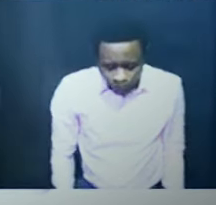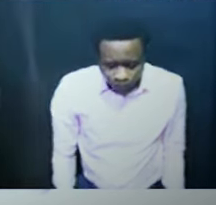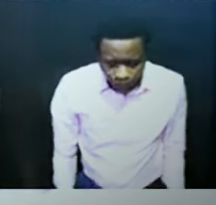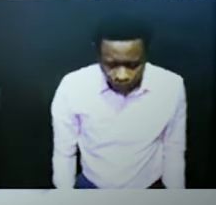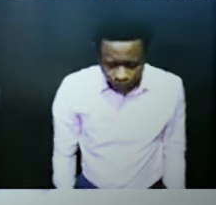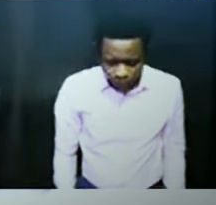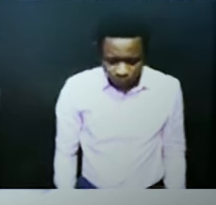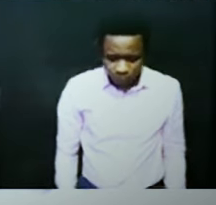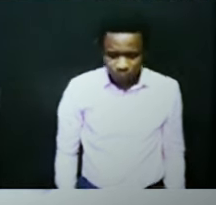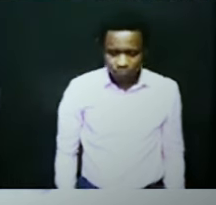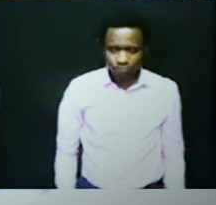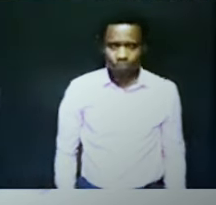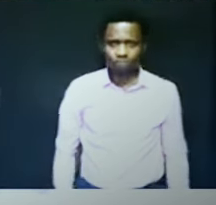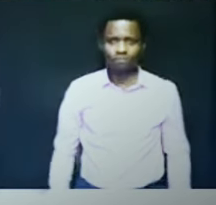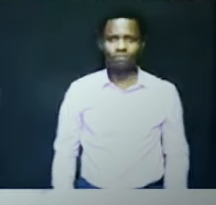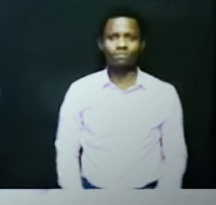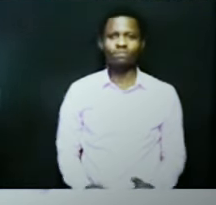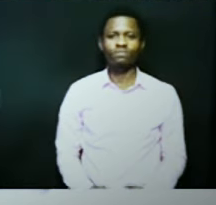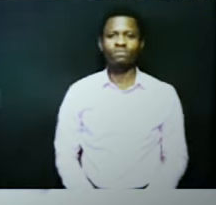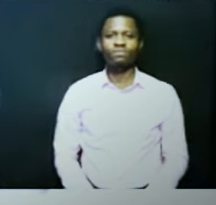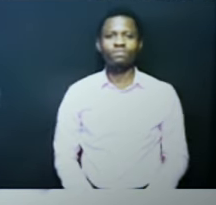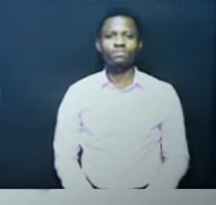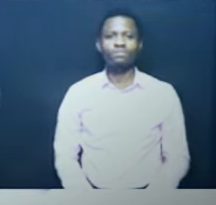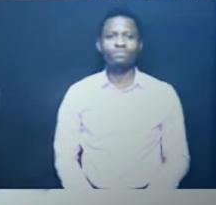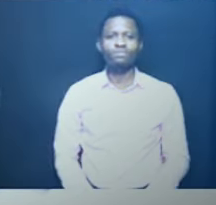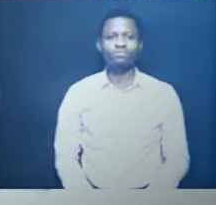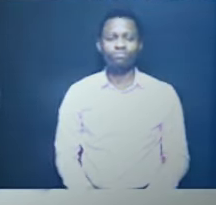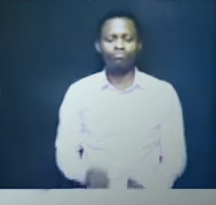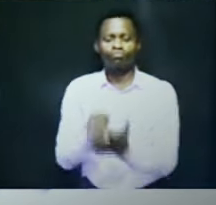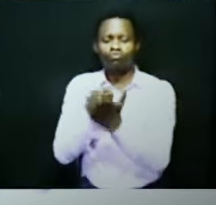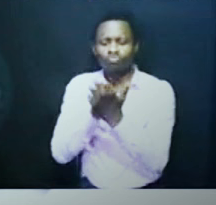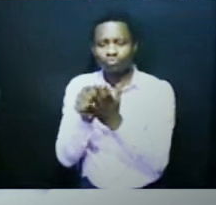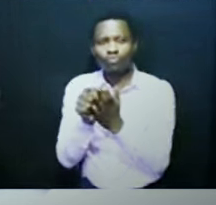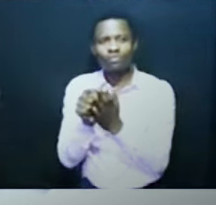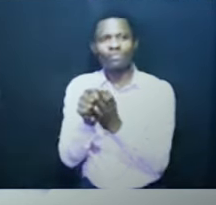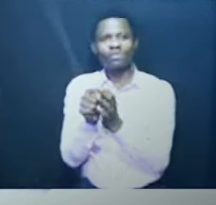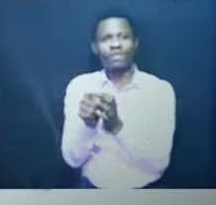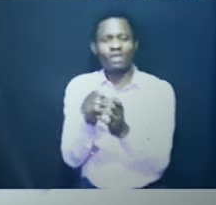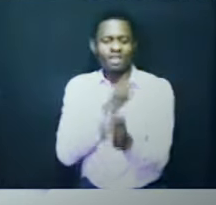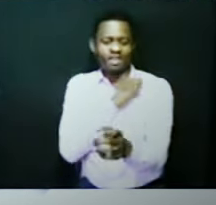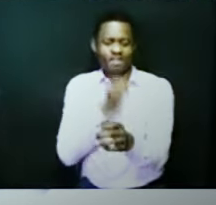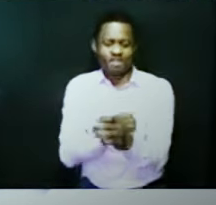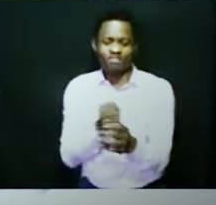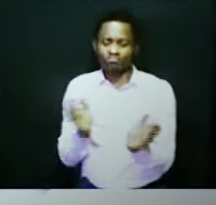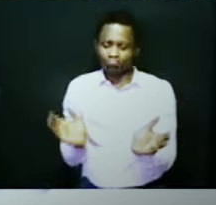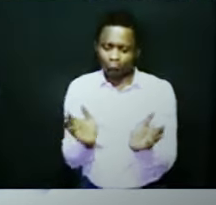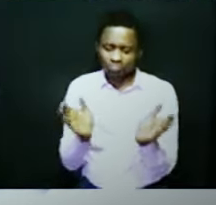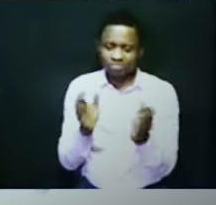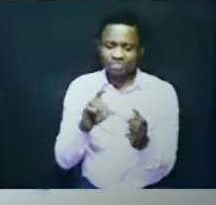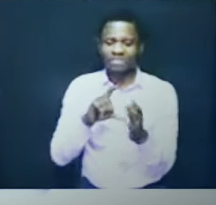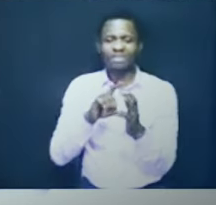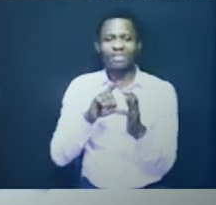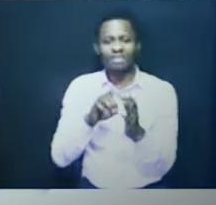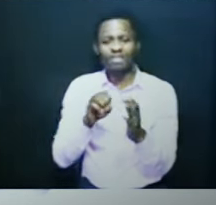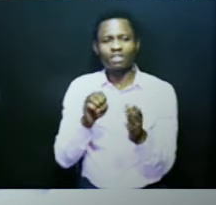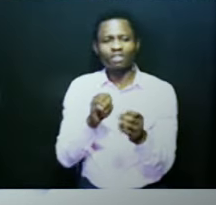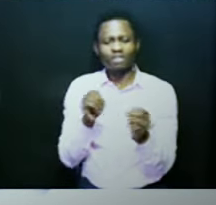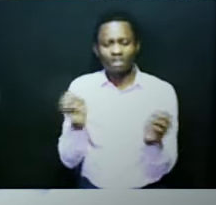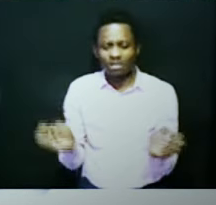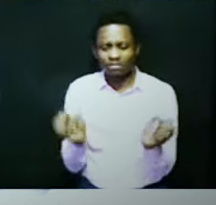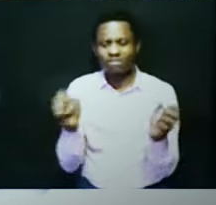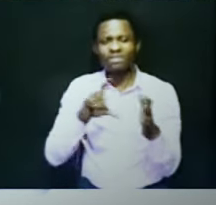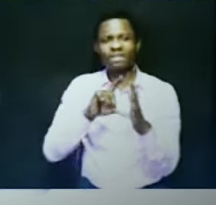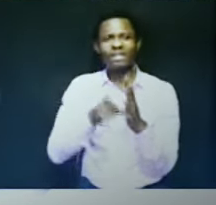na why you know so bit me a drew. Sincere effort and intelligent execution. A